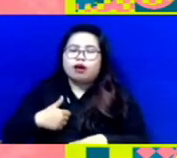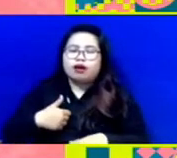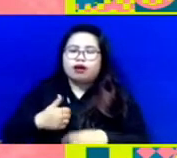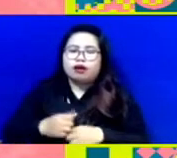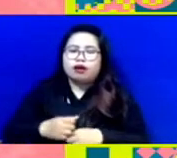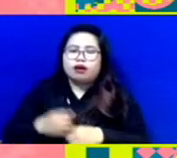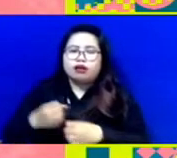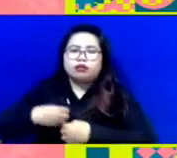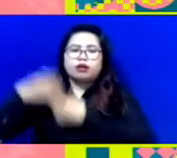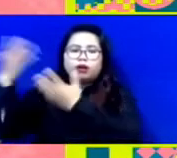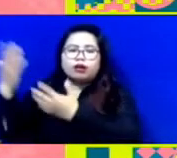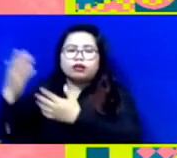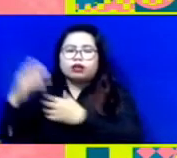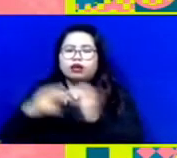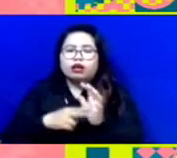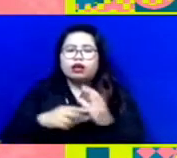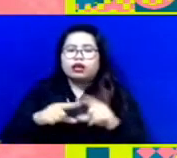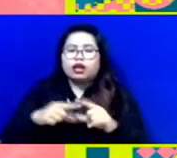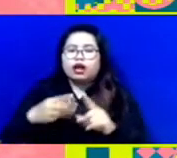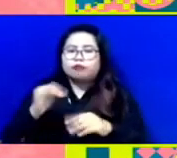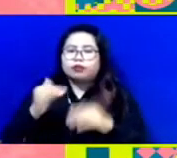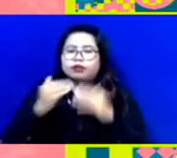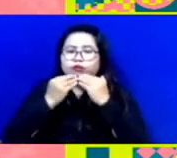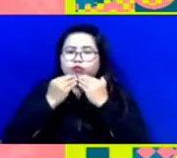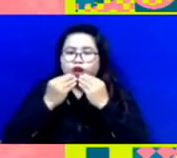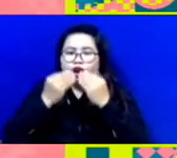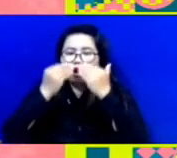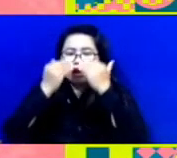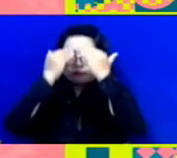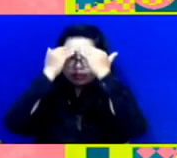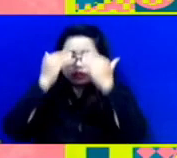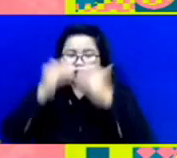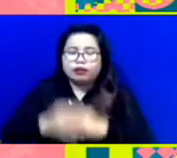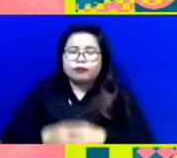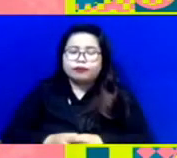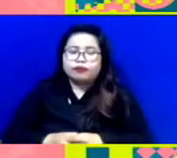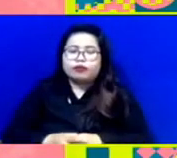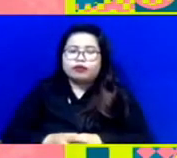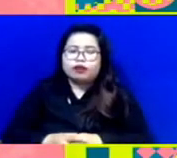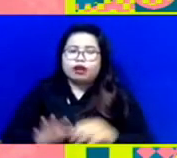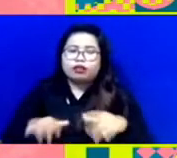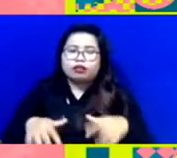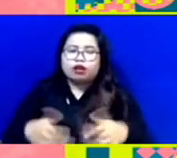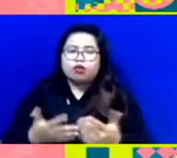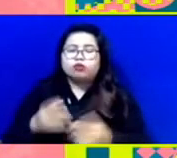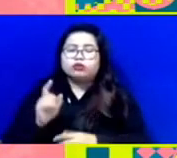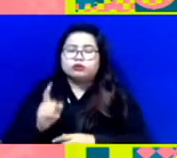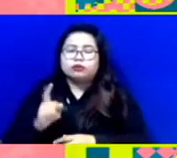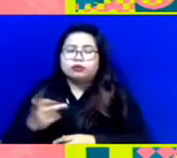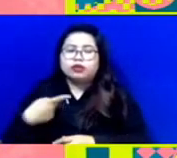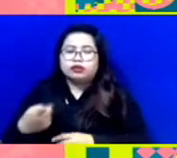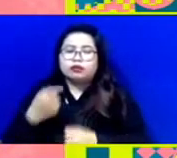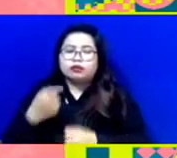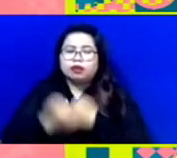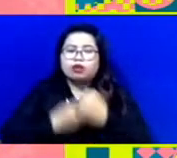And also very important, because we actually have a convent in Bali, Soekarno also say